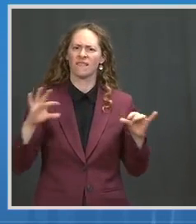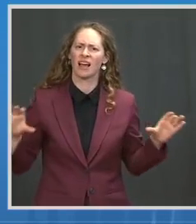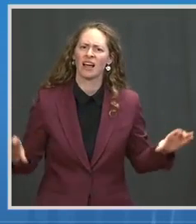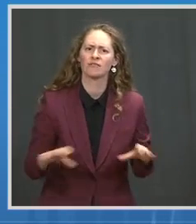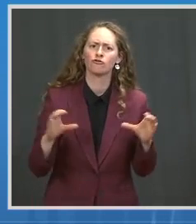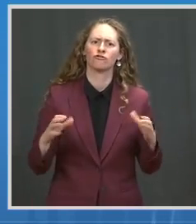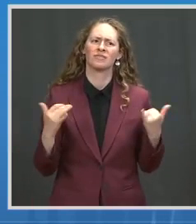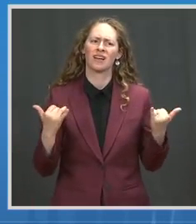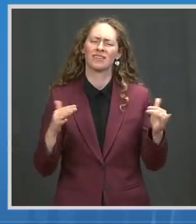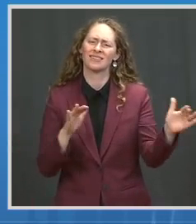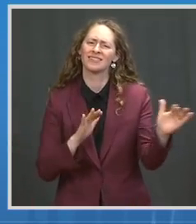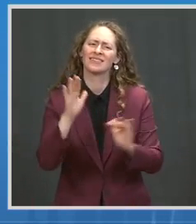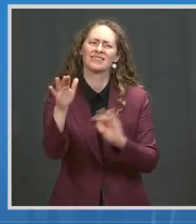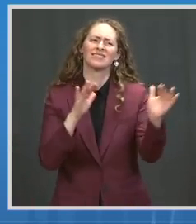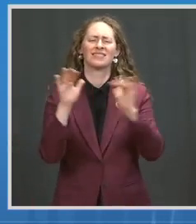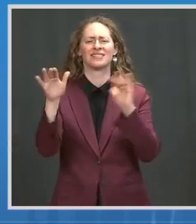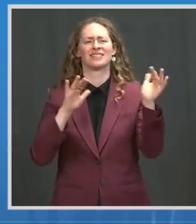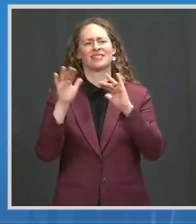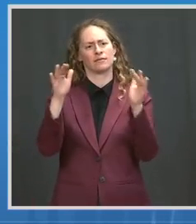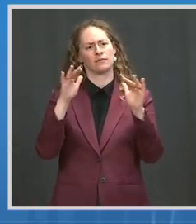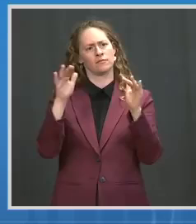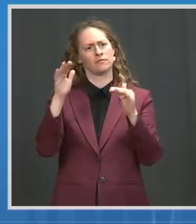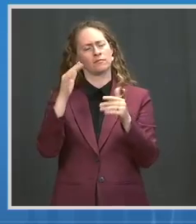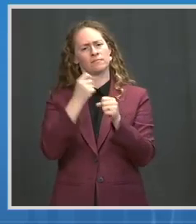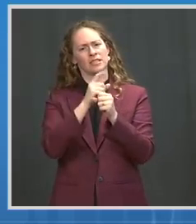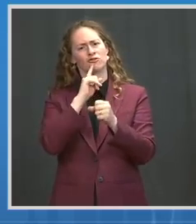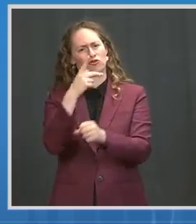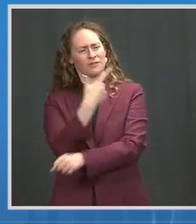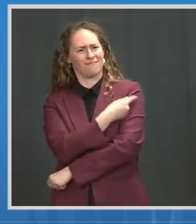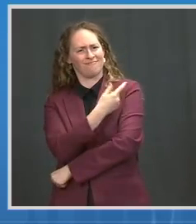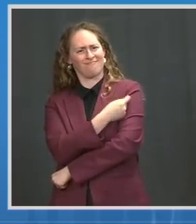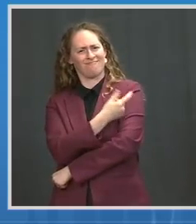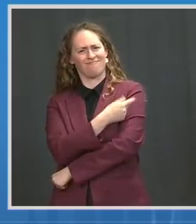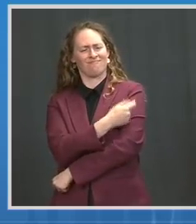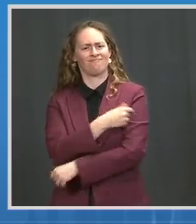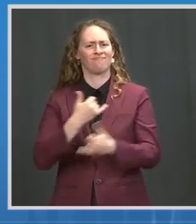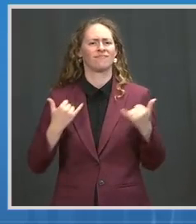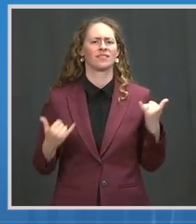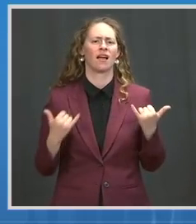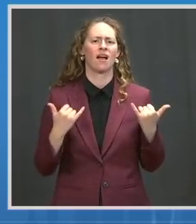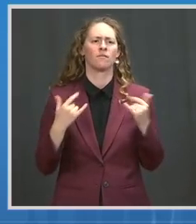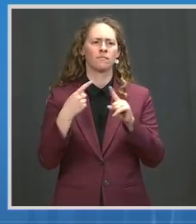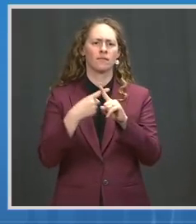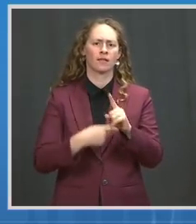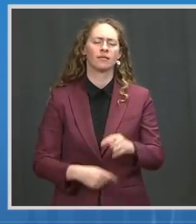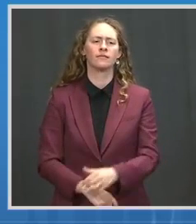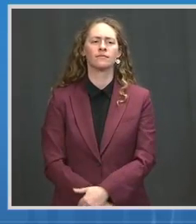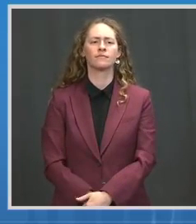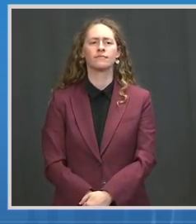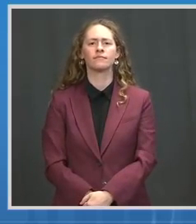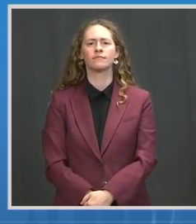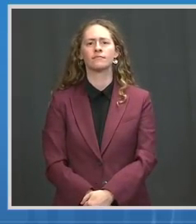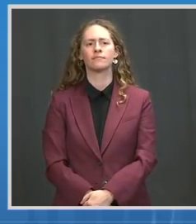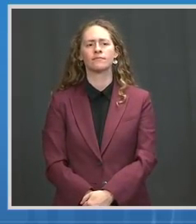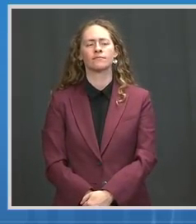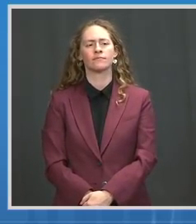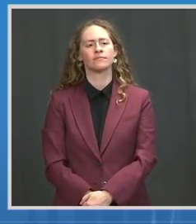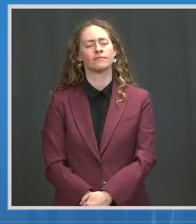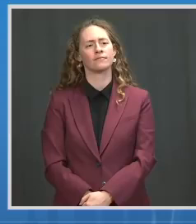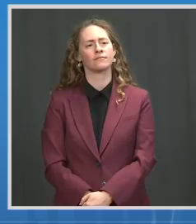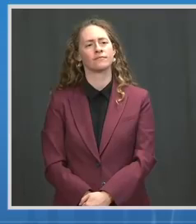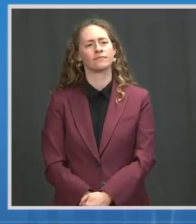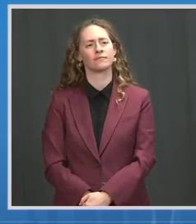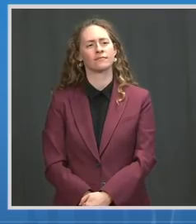into arms. But inevitably, you would, in looking at this, Caitlin, you would choose speed